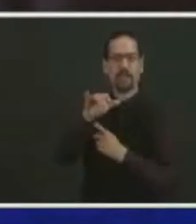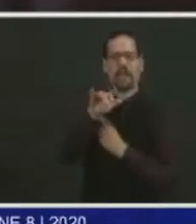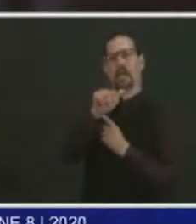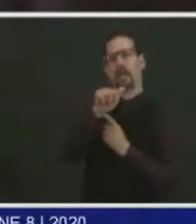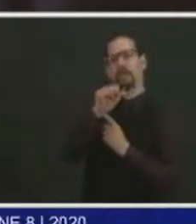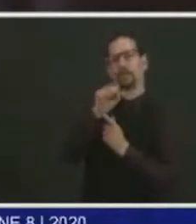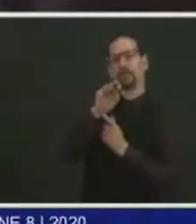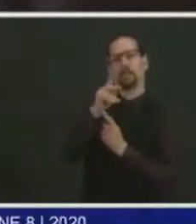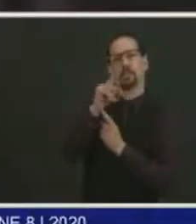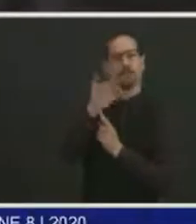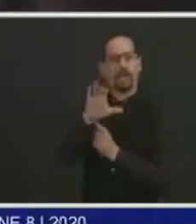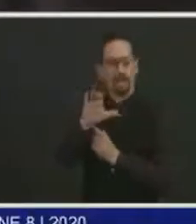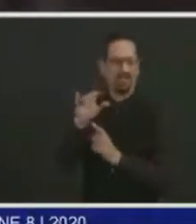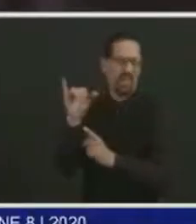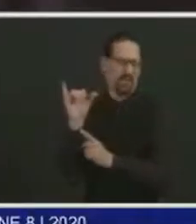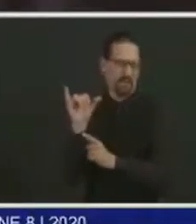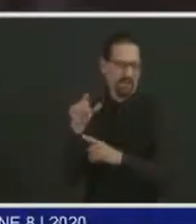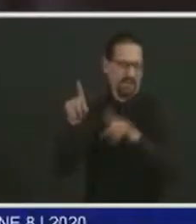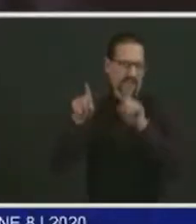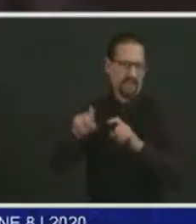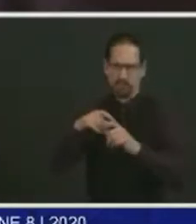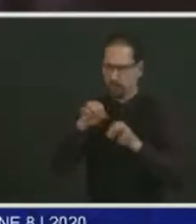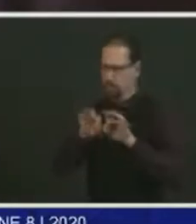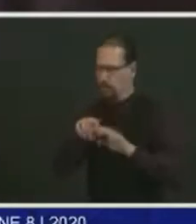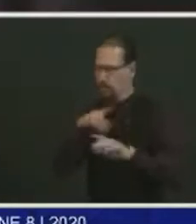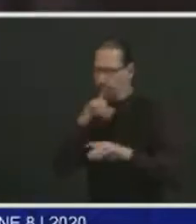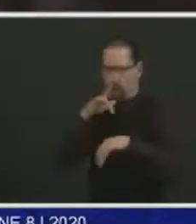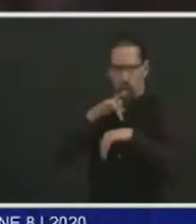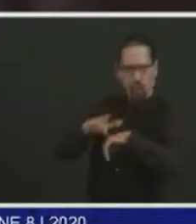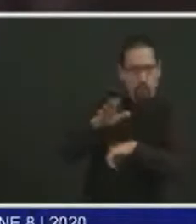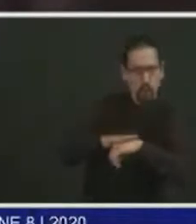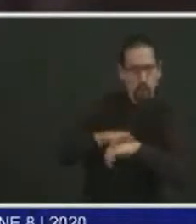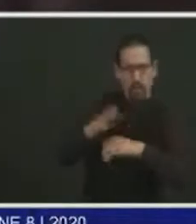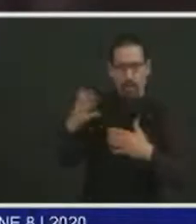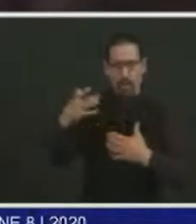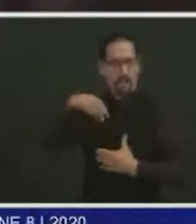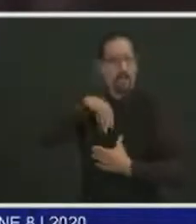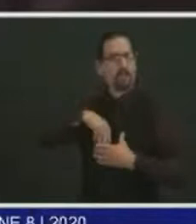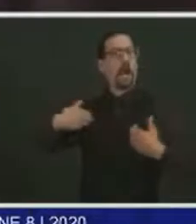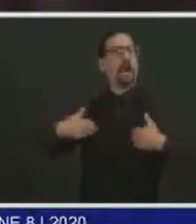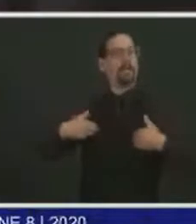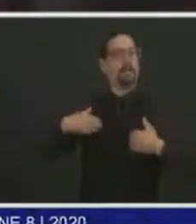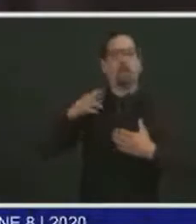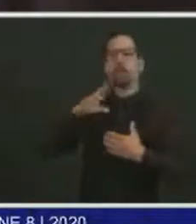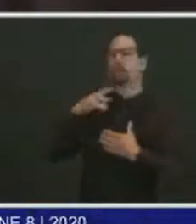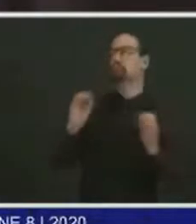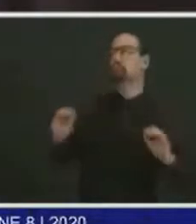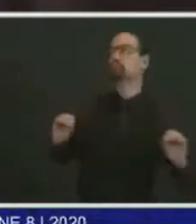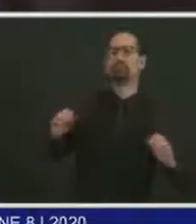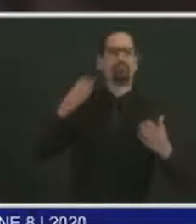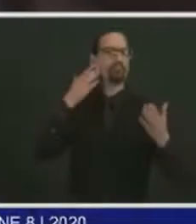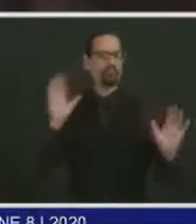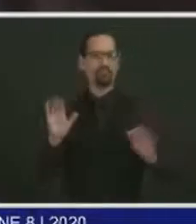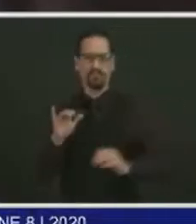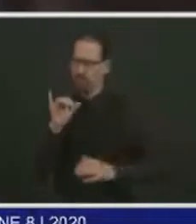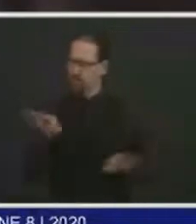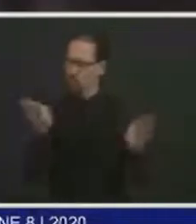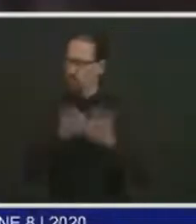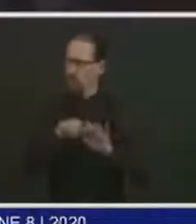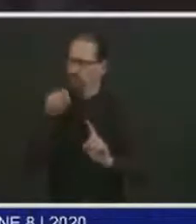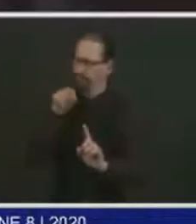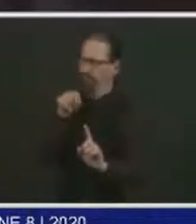When we've talked about testing in the past, we have said consistently that results are more accurate for people with